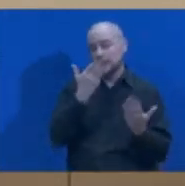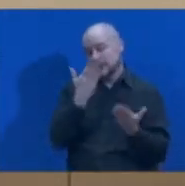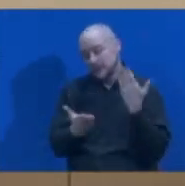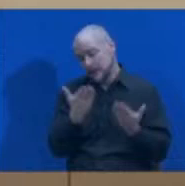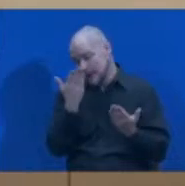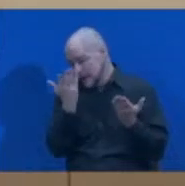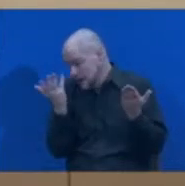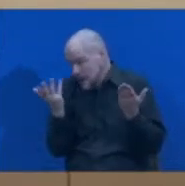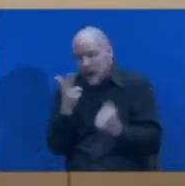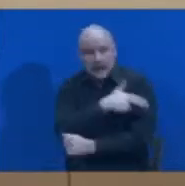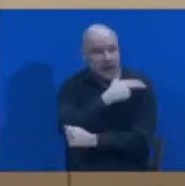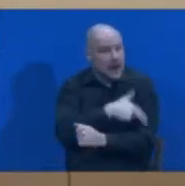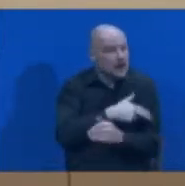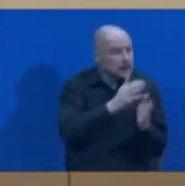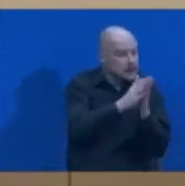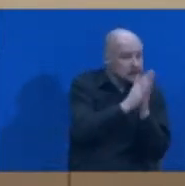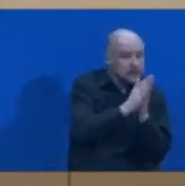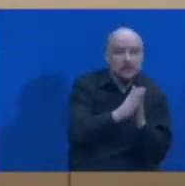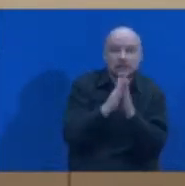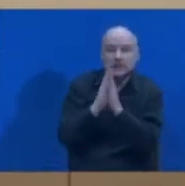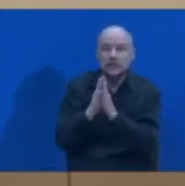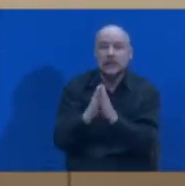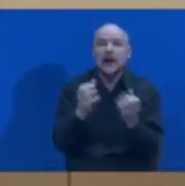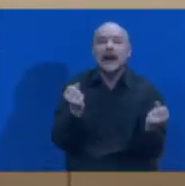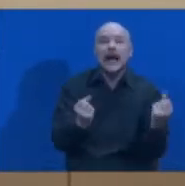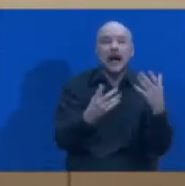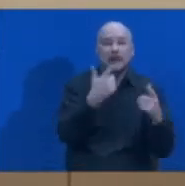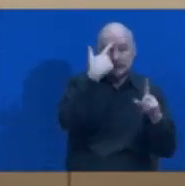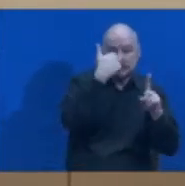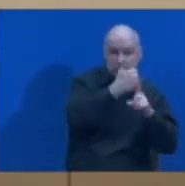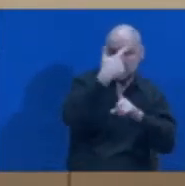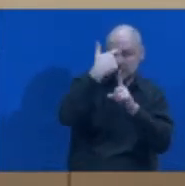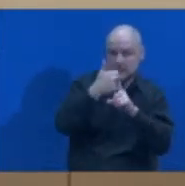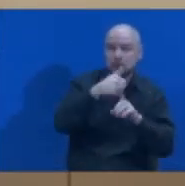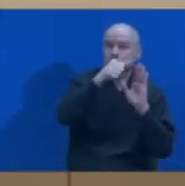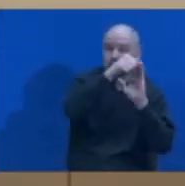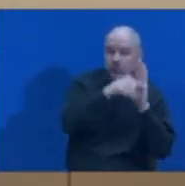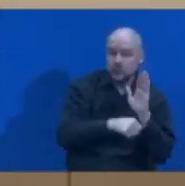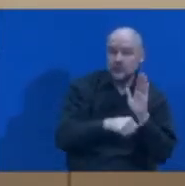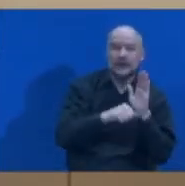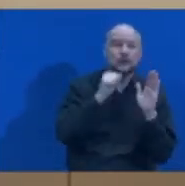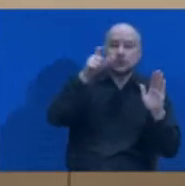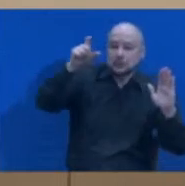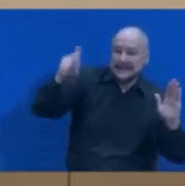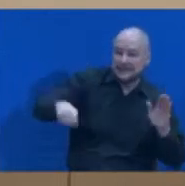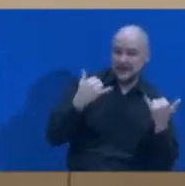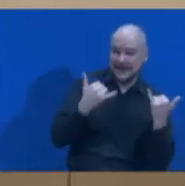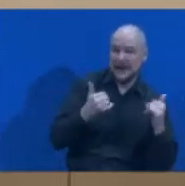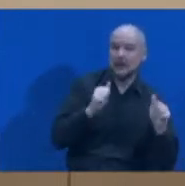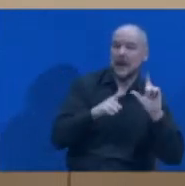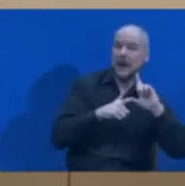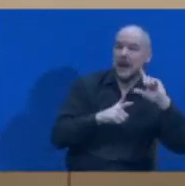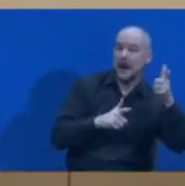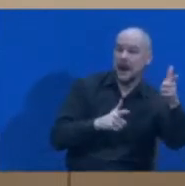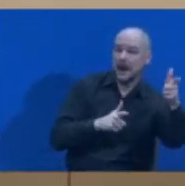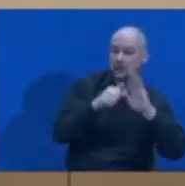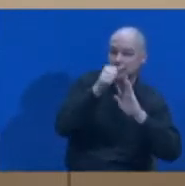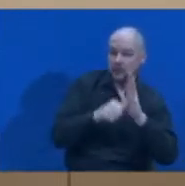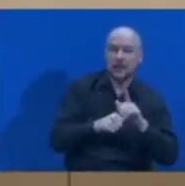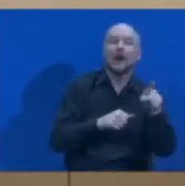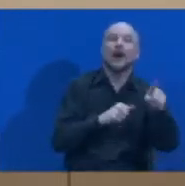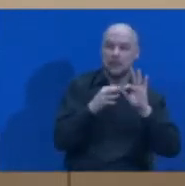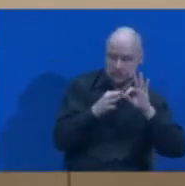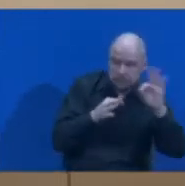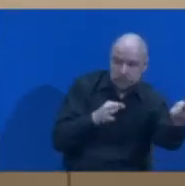to the hospitals to reduce again the number of elective surgeries they're doing to free up beds, whether that's moving into a situation where